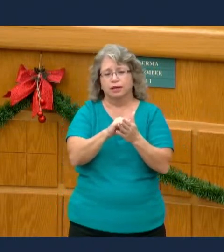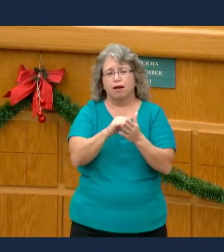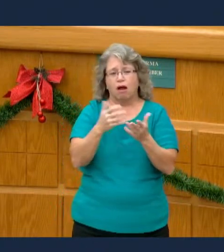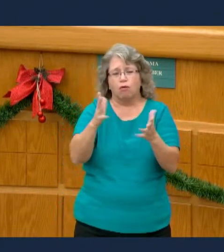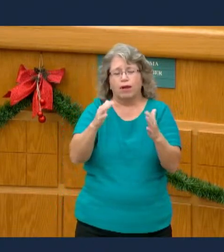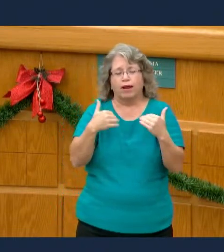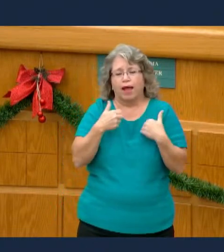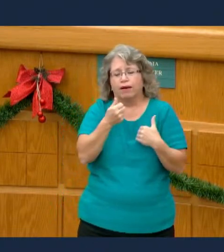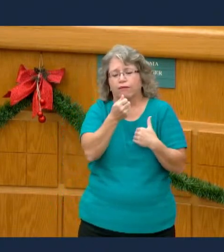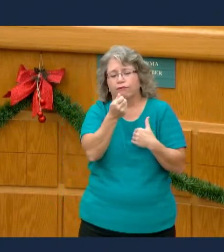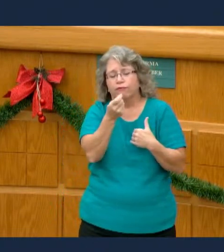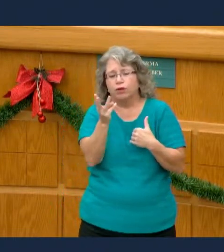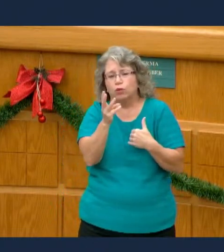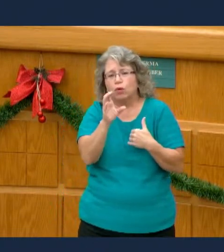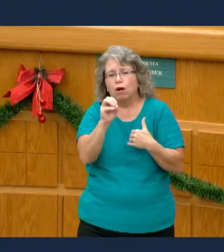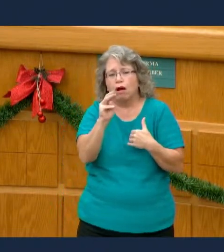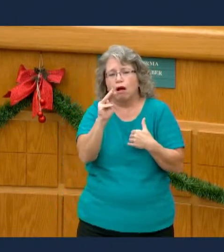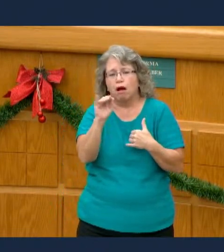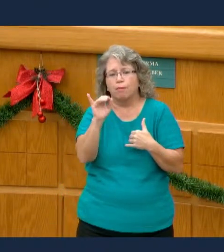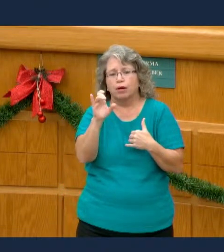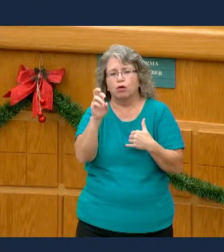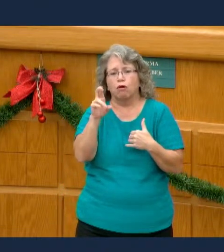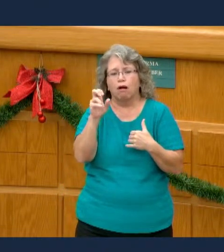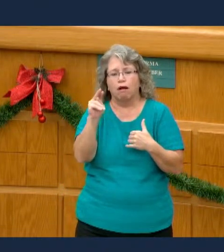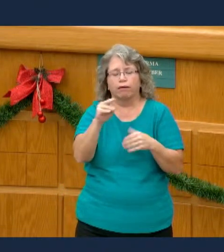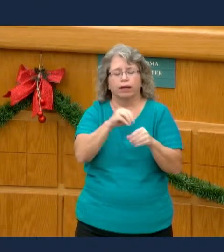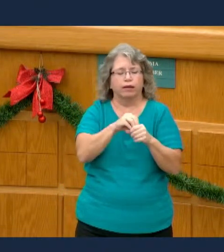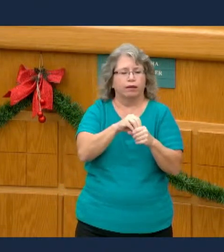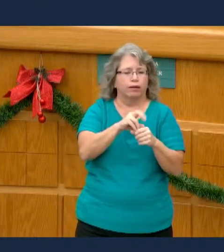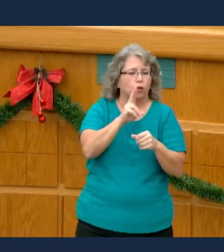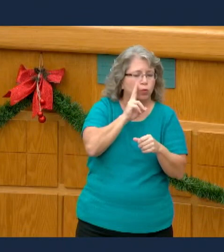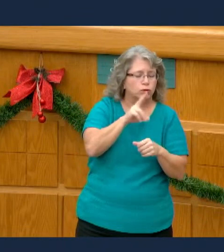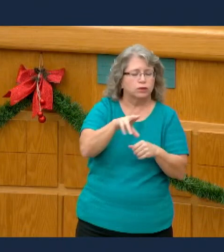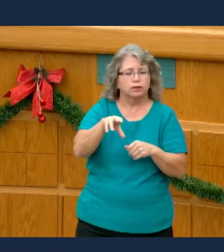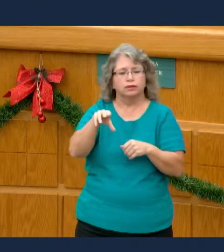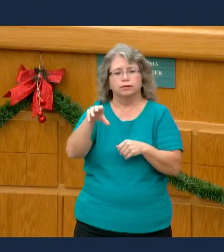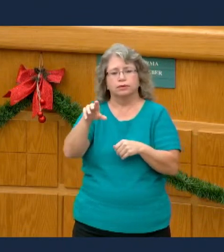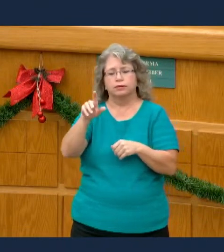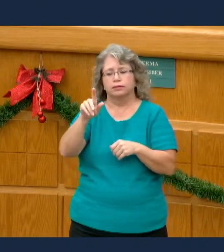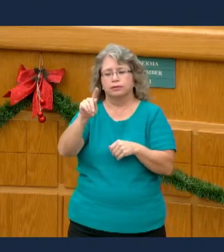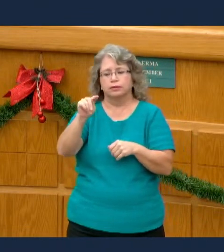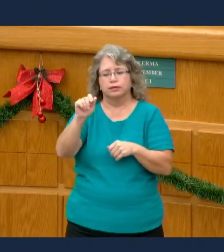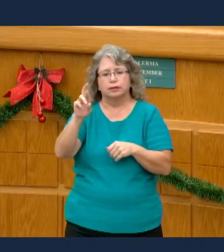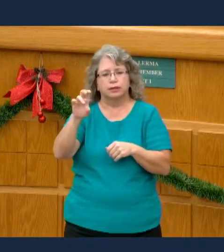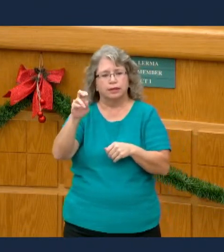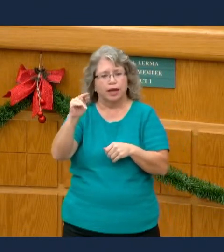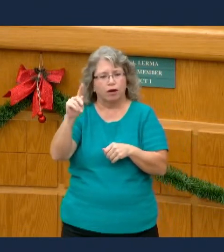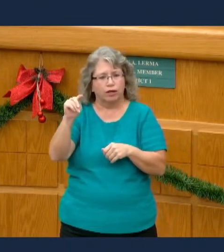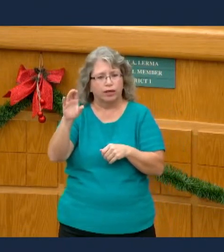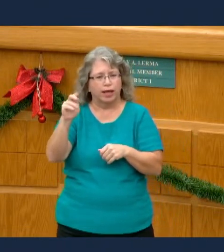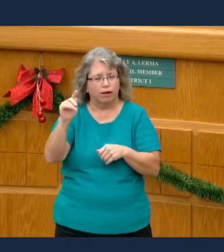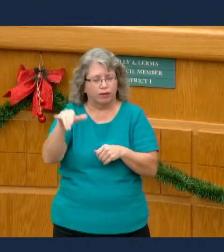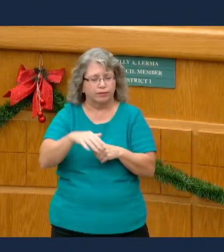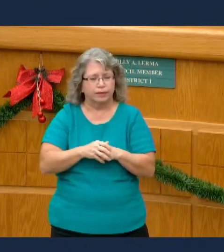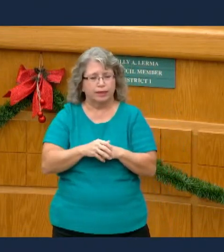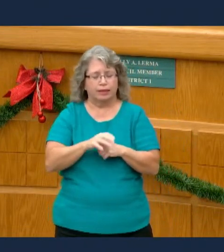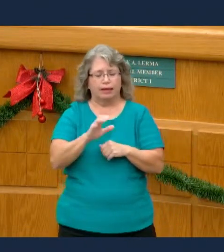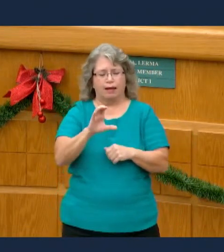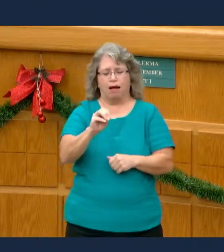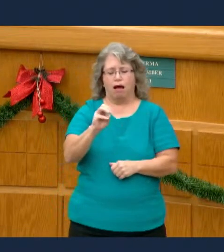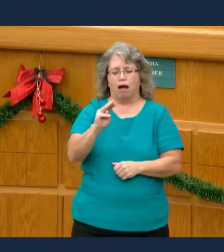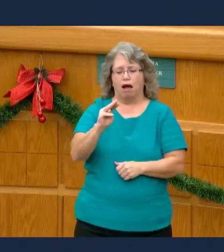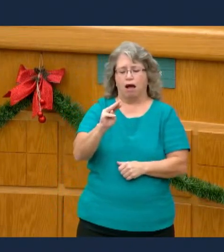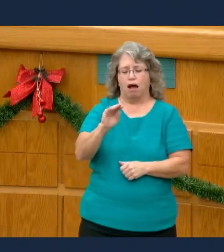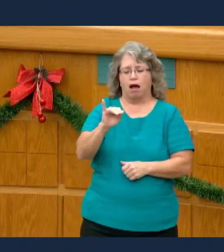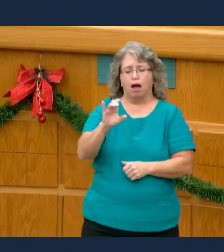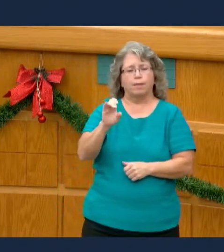in Houston and Tarrant County. The Omicron variant seems to have a weaker disease process than the original coronavirus